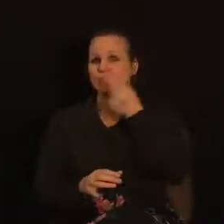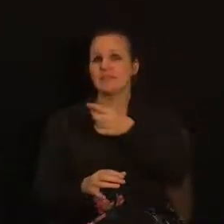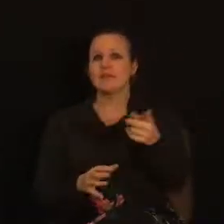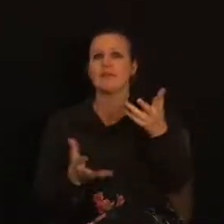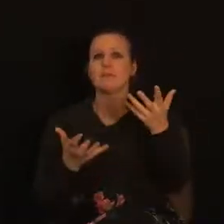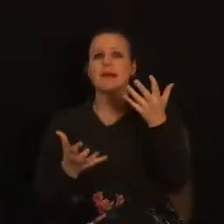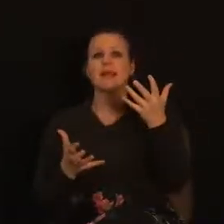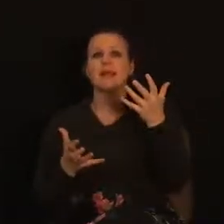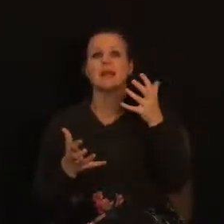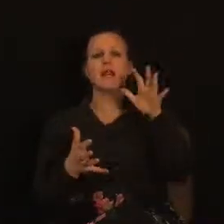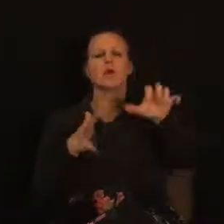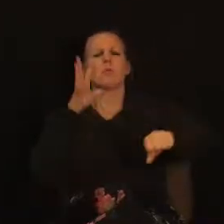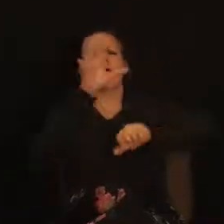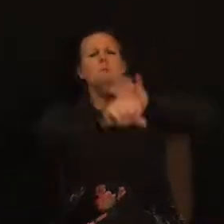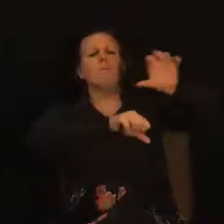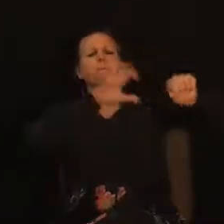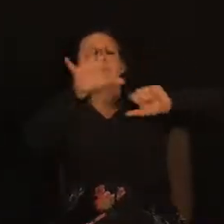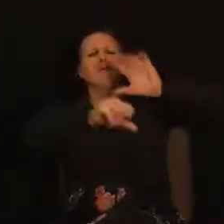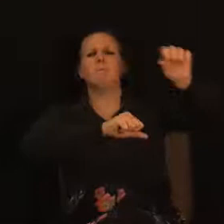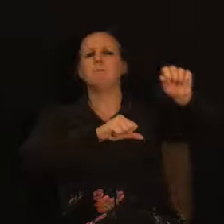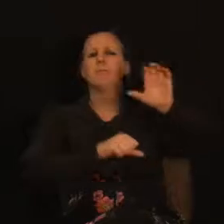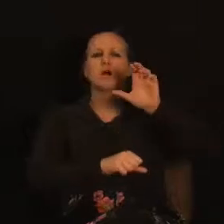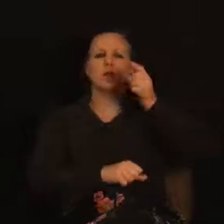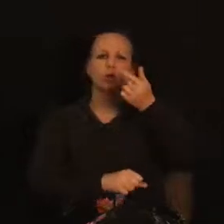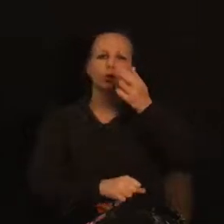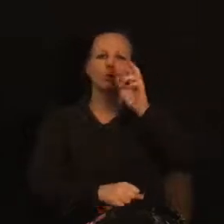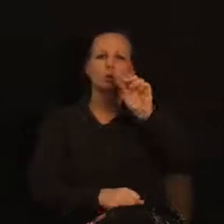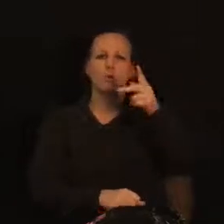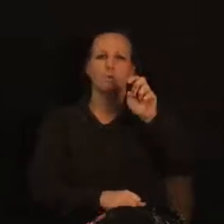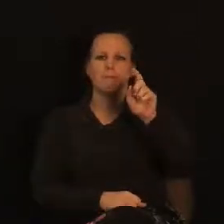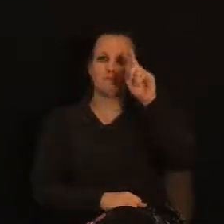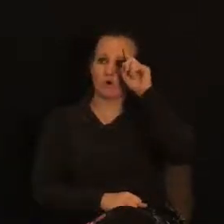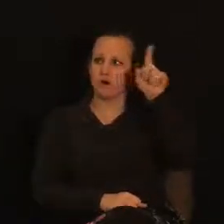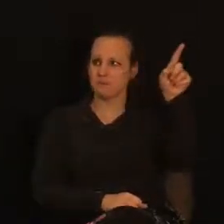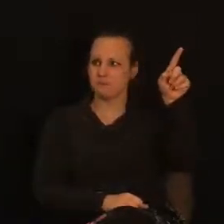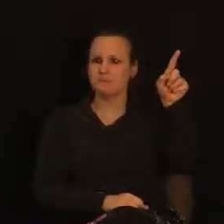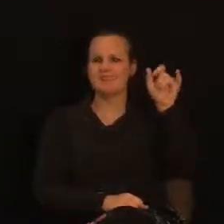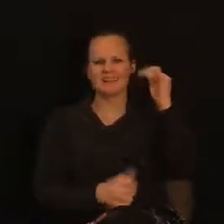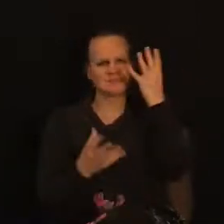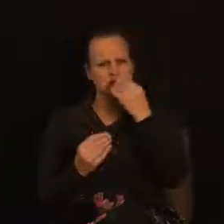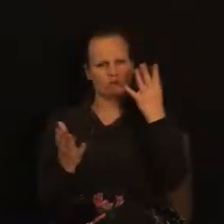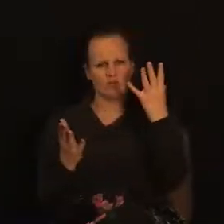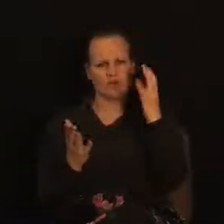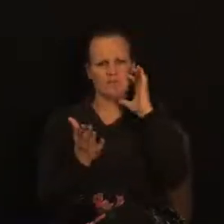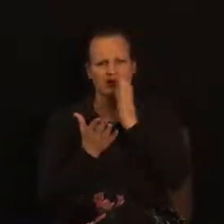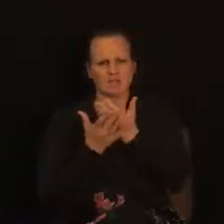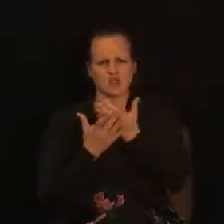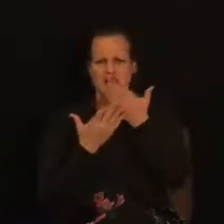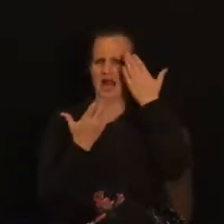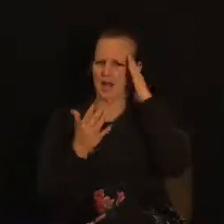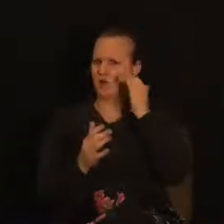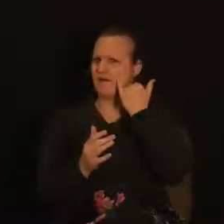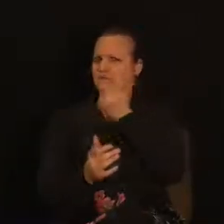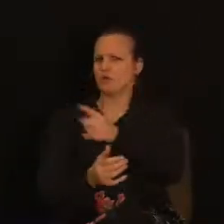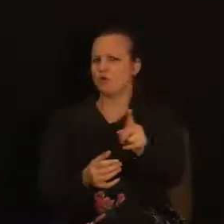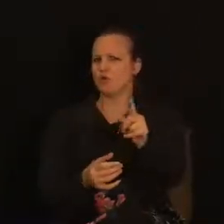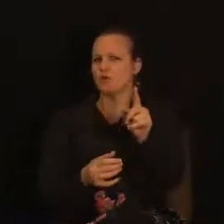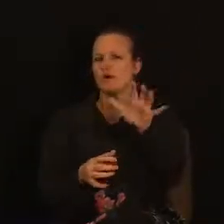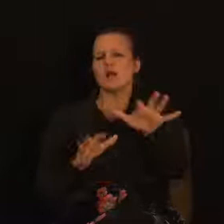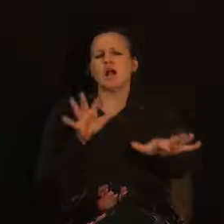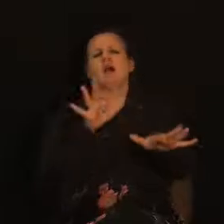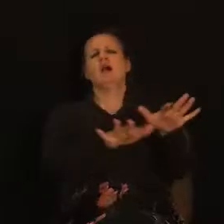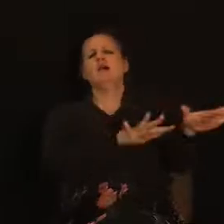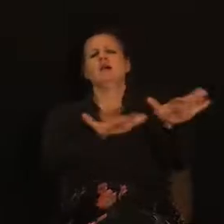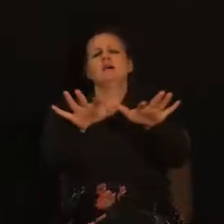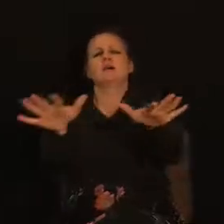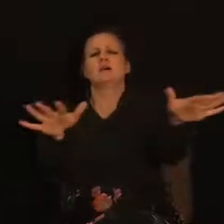him. Now, this is a beautiful picture. I don't know how many of you have ever groped for anything, but this is a picture